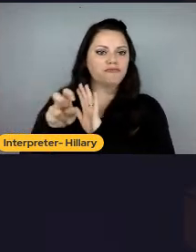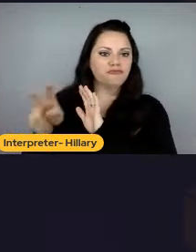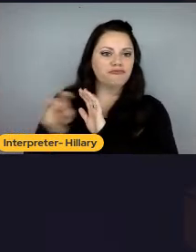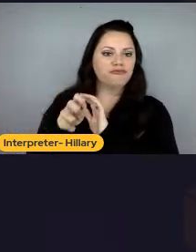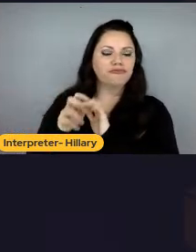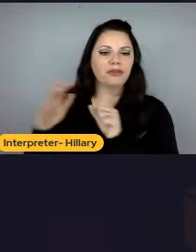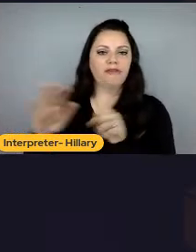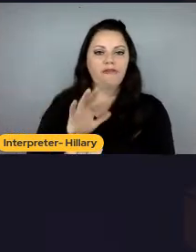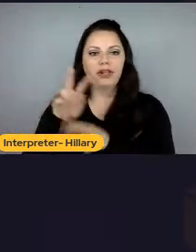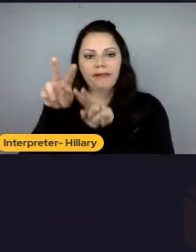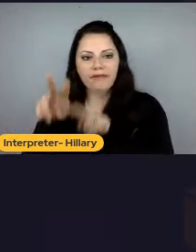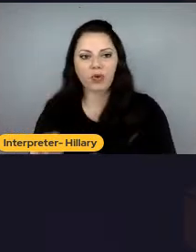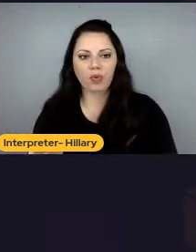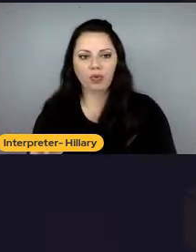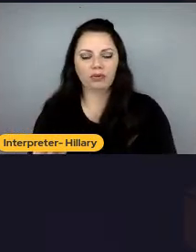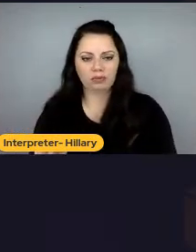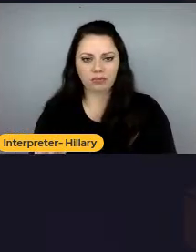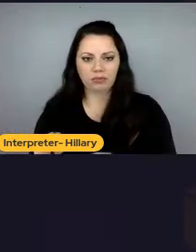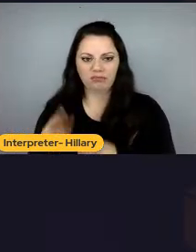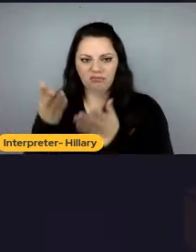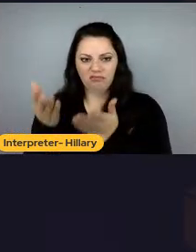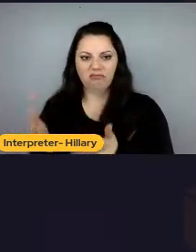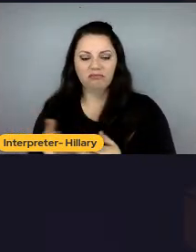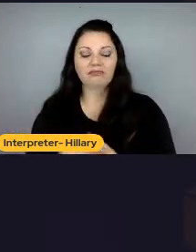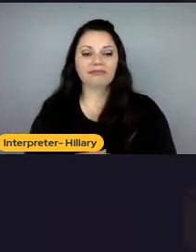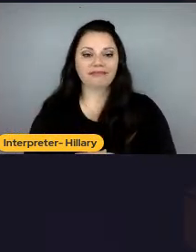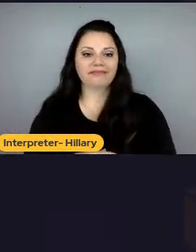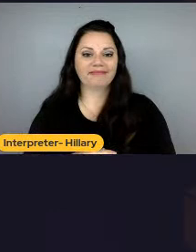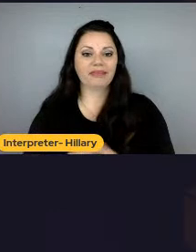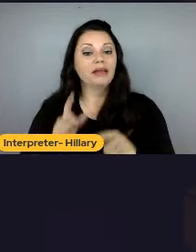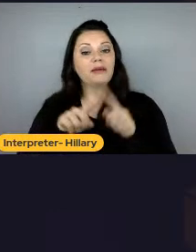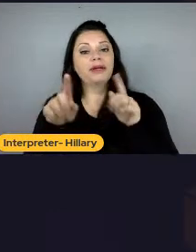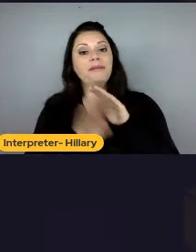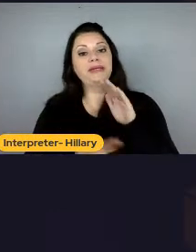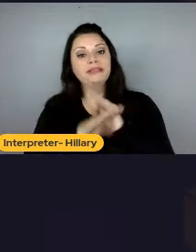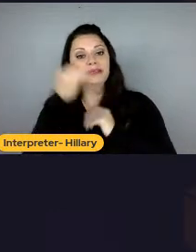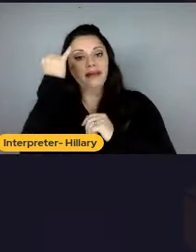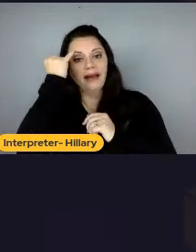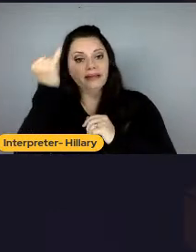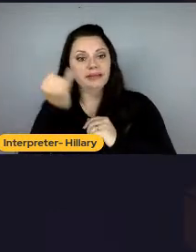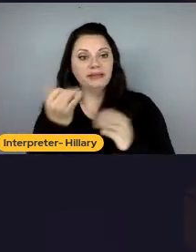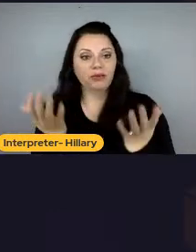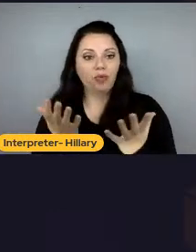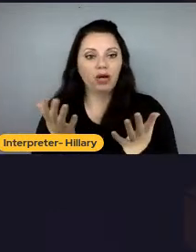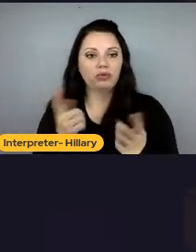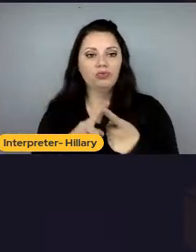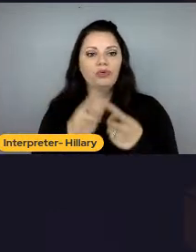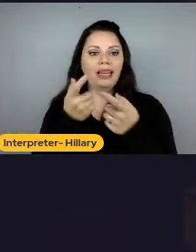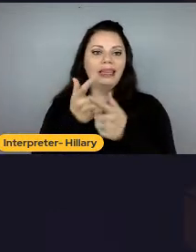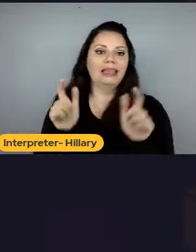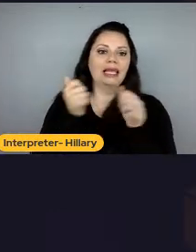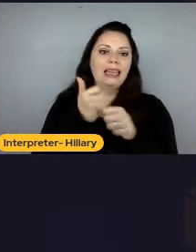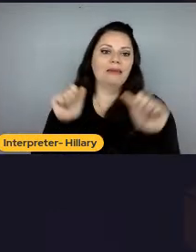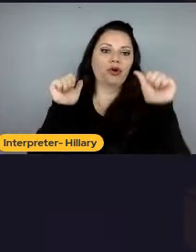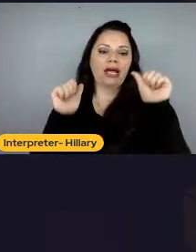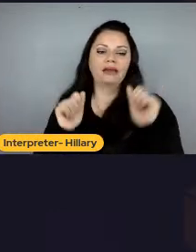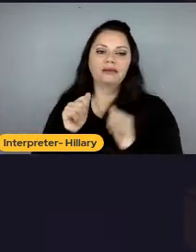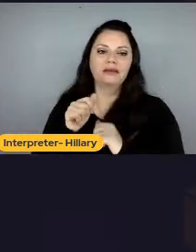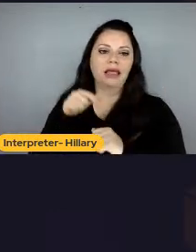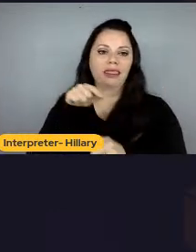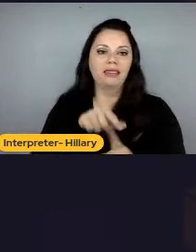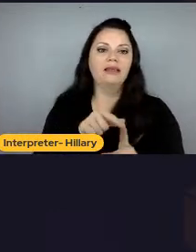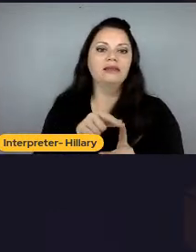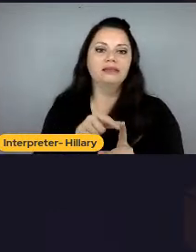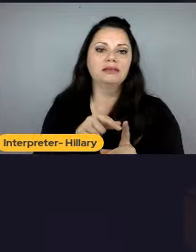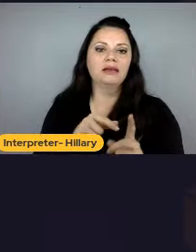full view of what is done here. But basically here, the idea is really to leverage this S3 deployment construct to